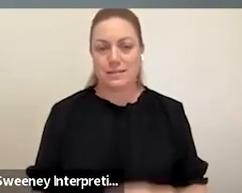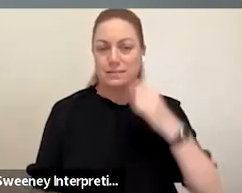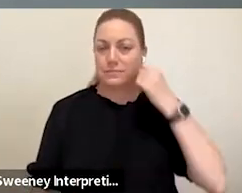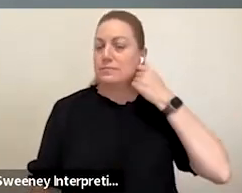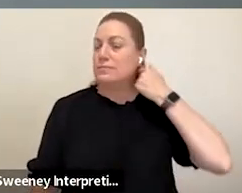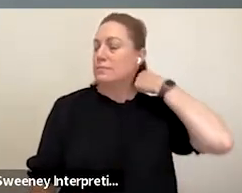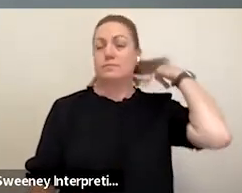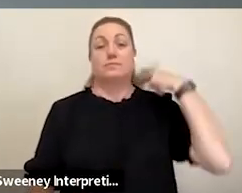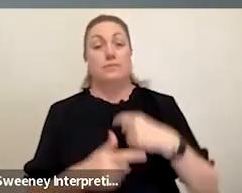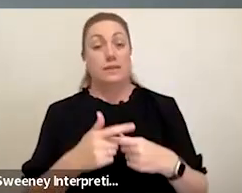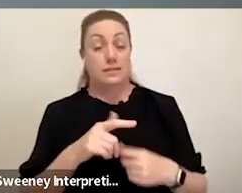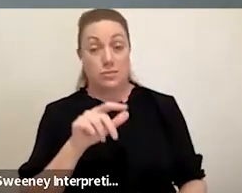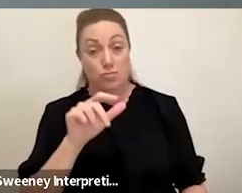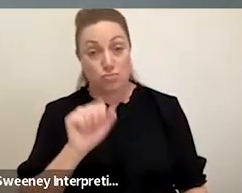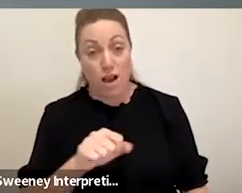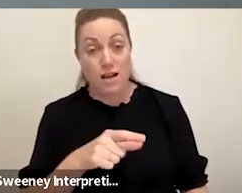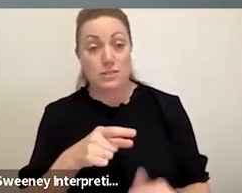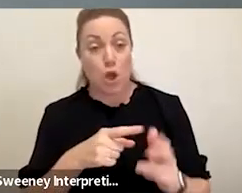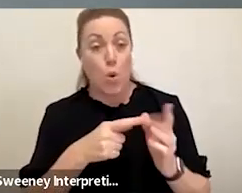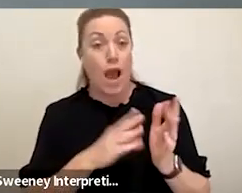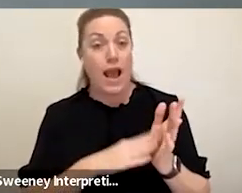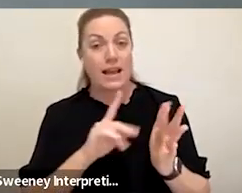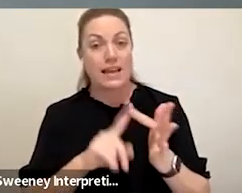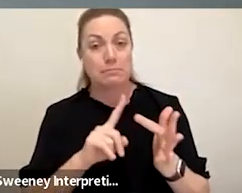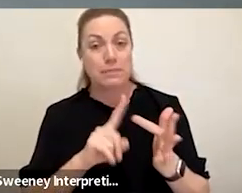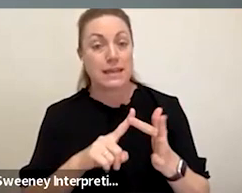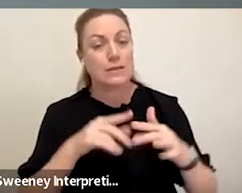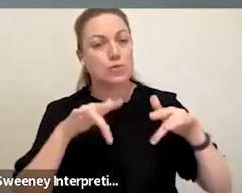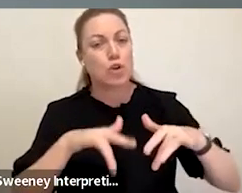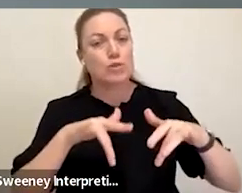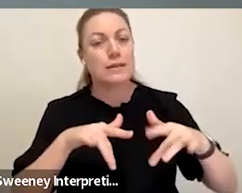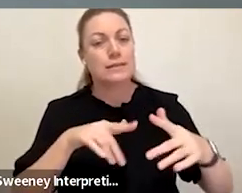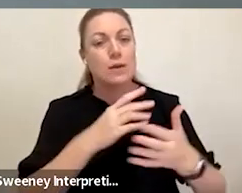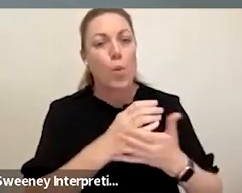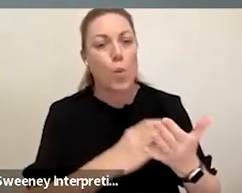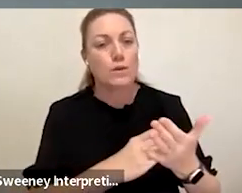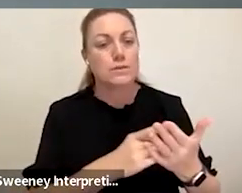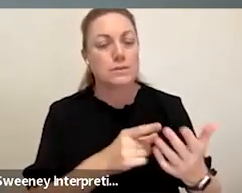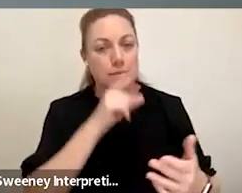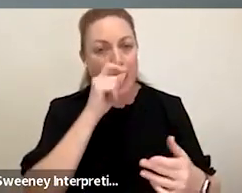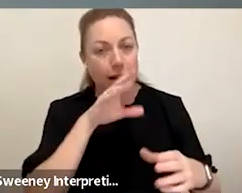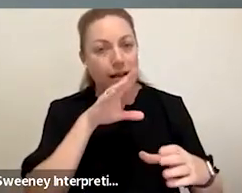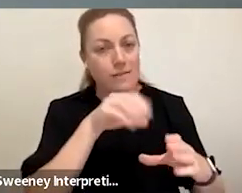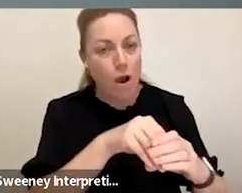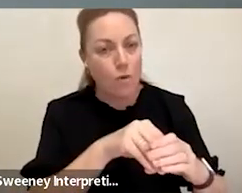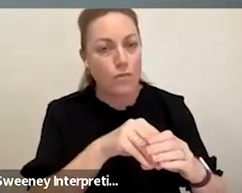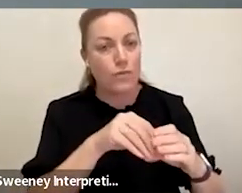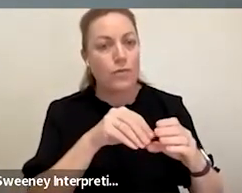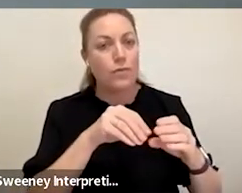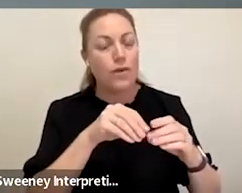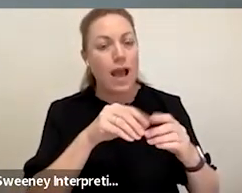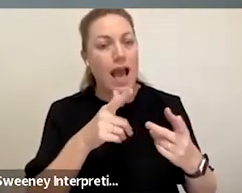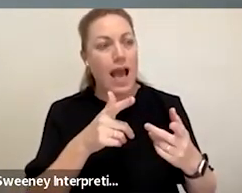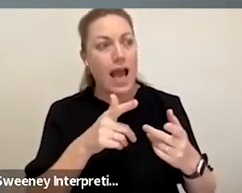Amy, who hasn't yet taken the course, then gets to be involved and the word gets to spread. So I might